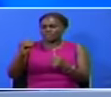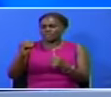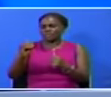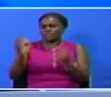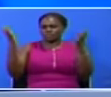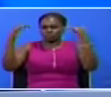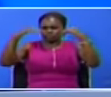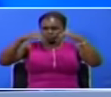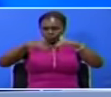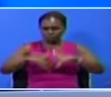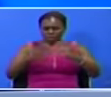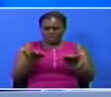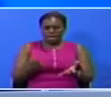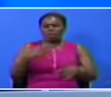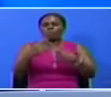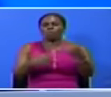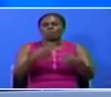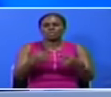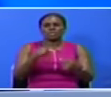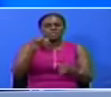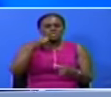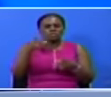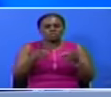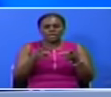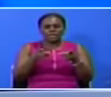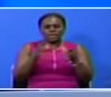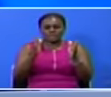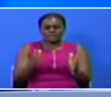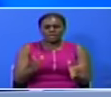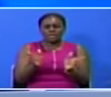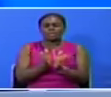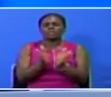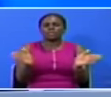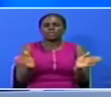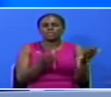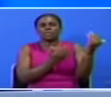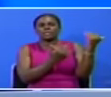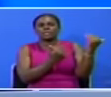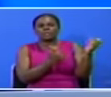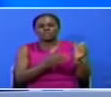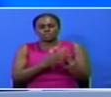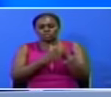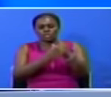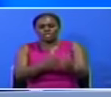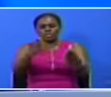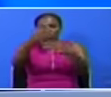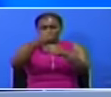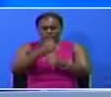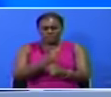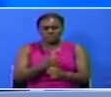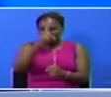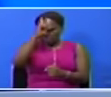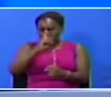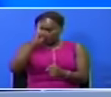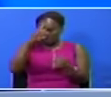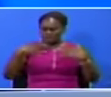Health Assembly is currently underway. The new Director General is in trace for. He's expected to guide the organization critical